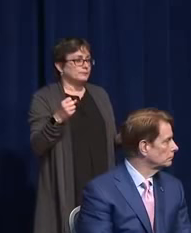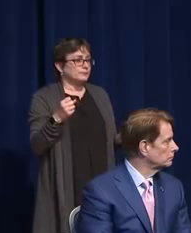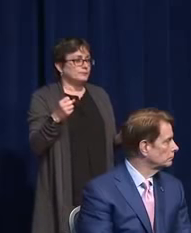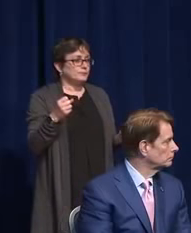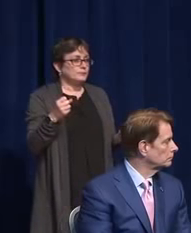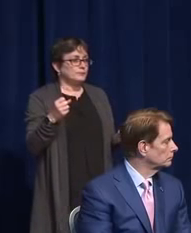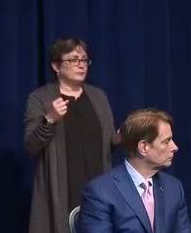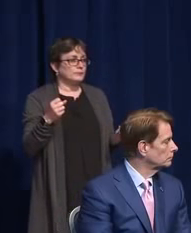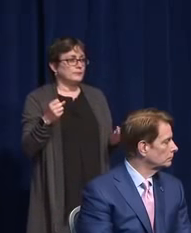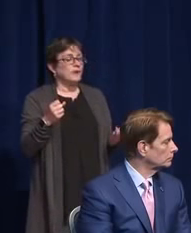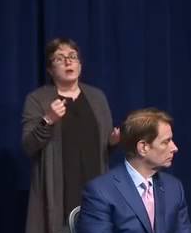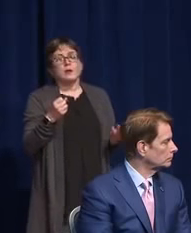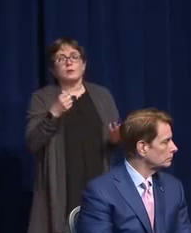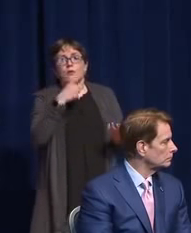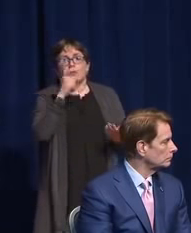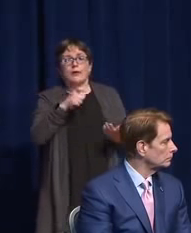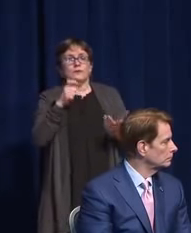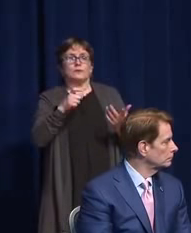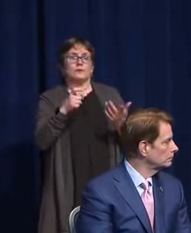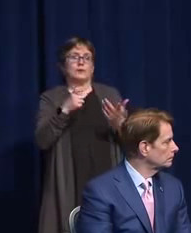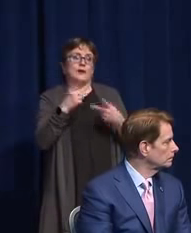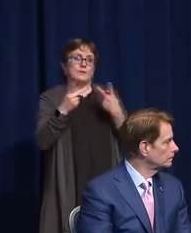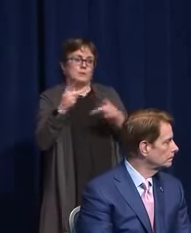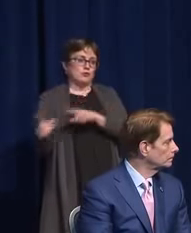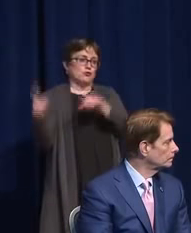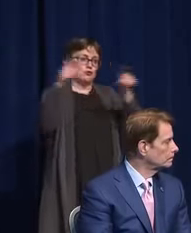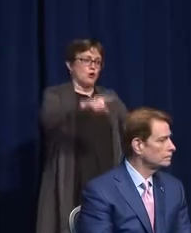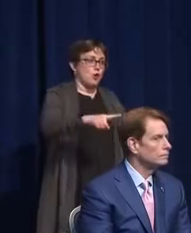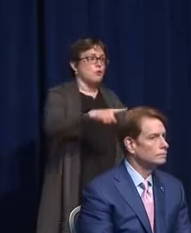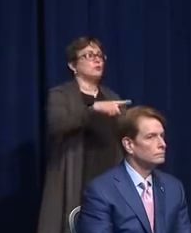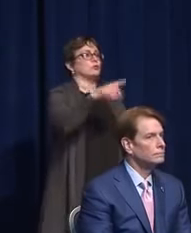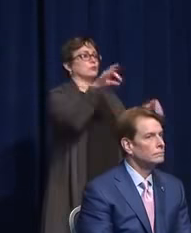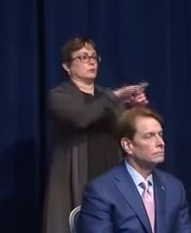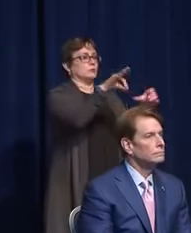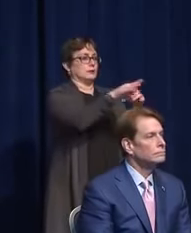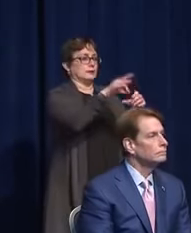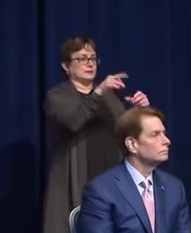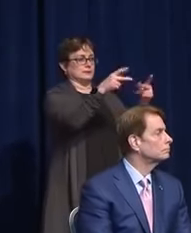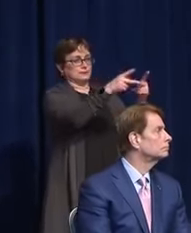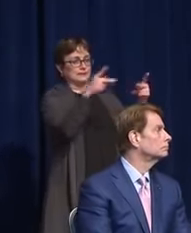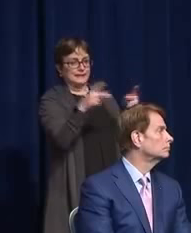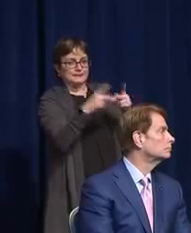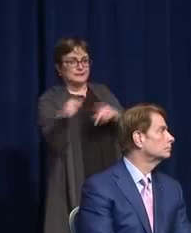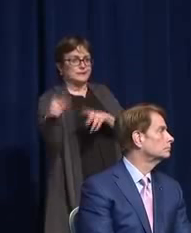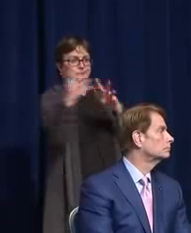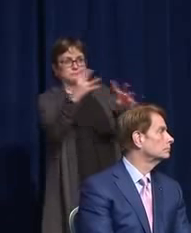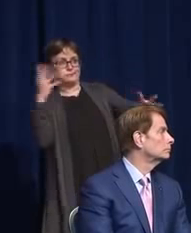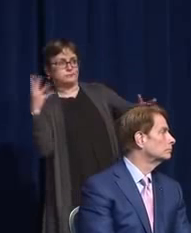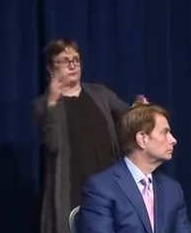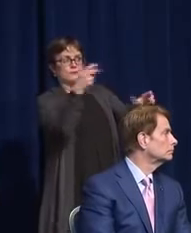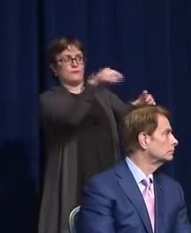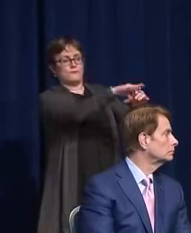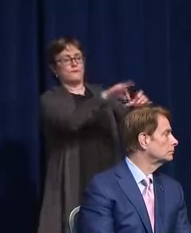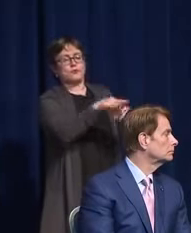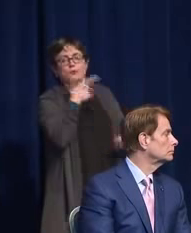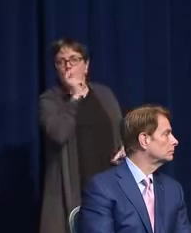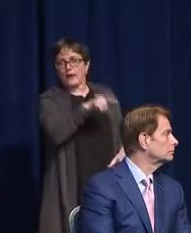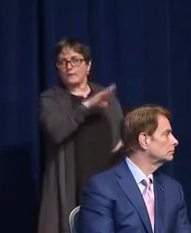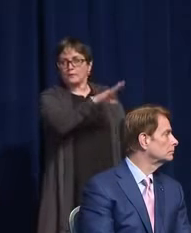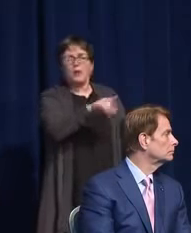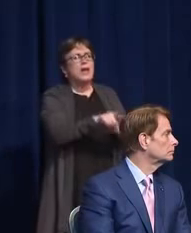polling places and also the poll workers. And poll workers, I believe they